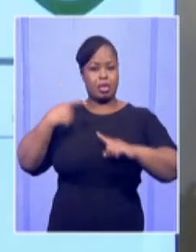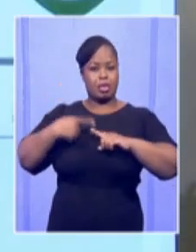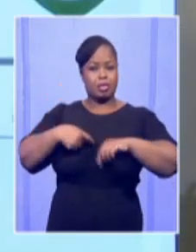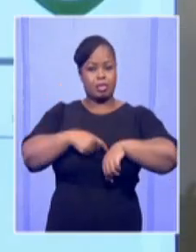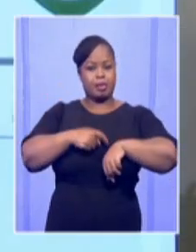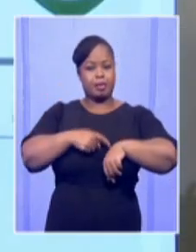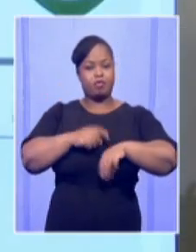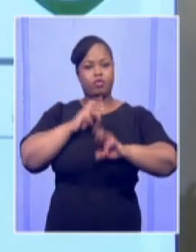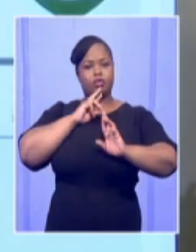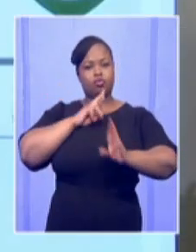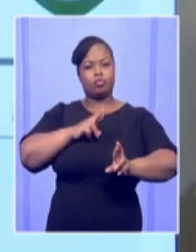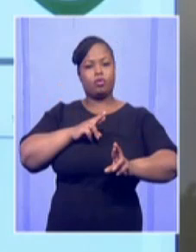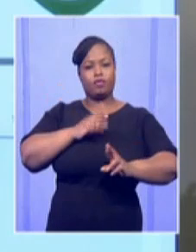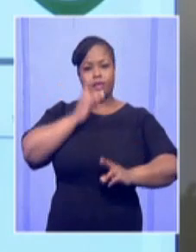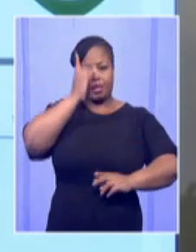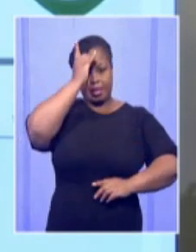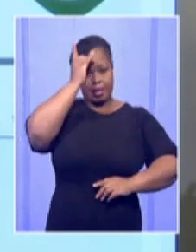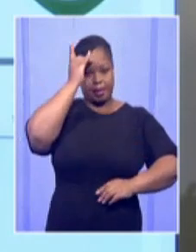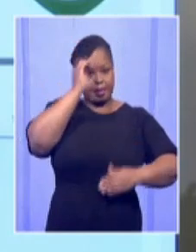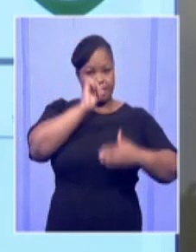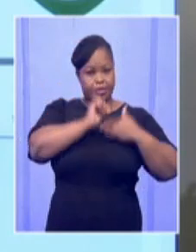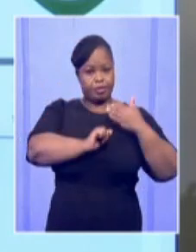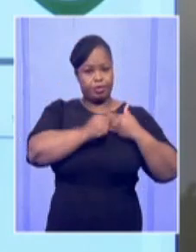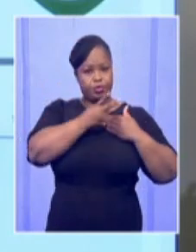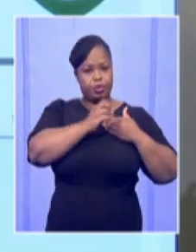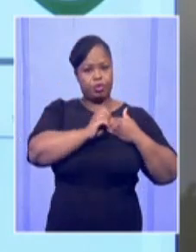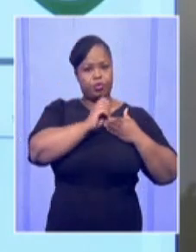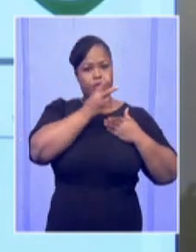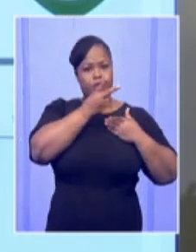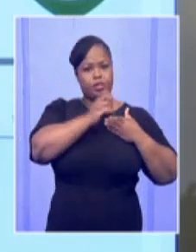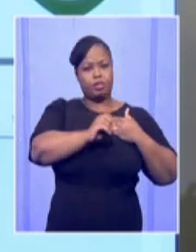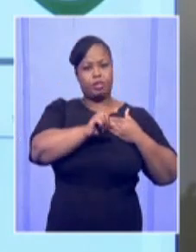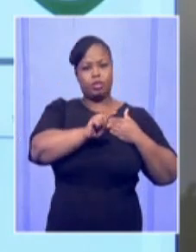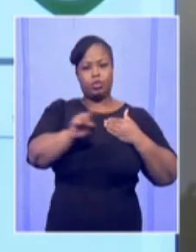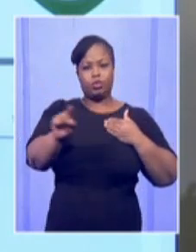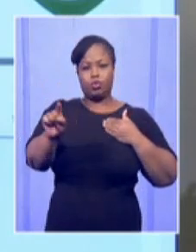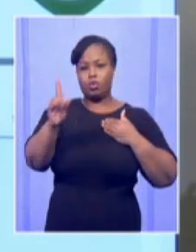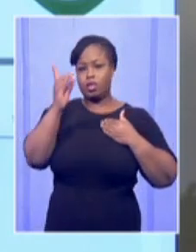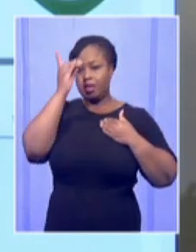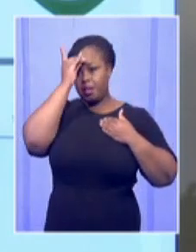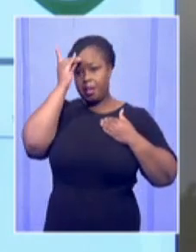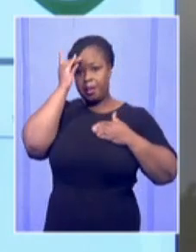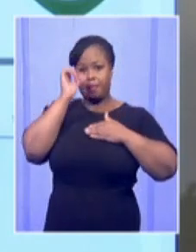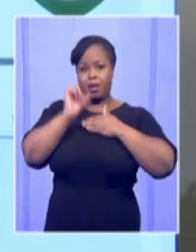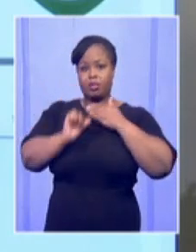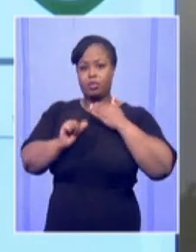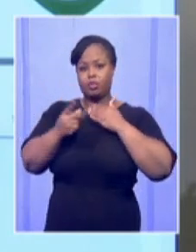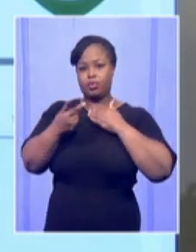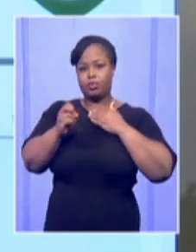report, from March 2020 up to March 2021, there has been